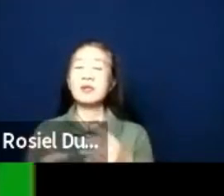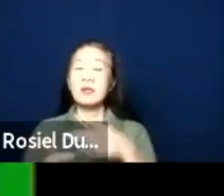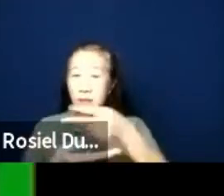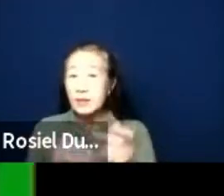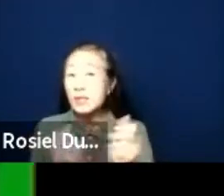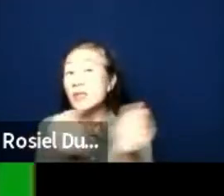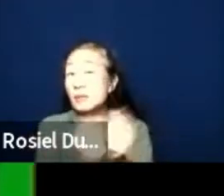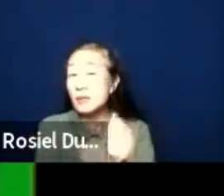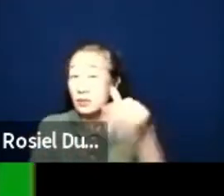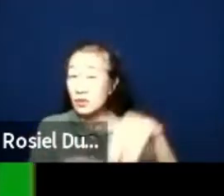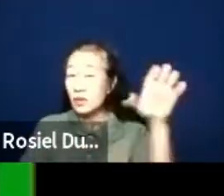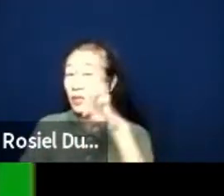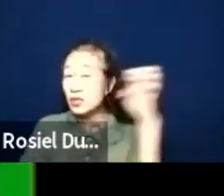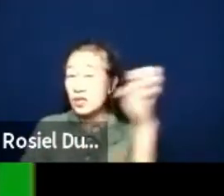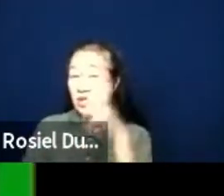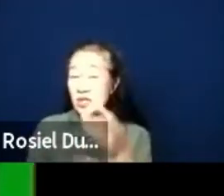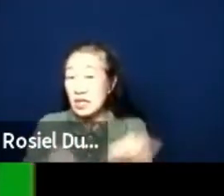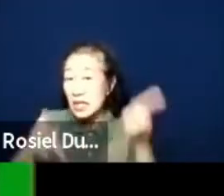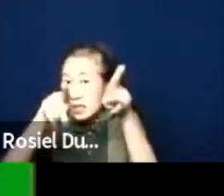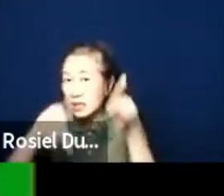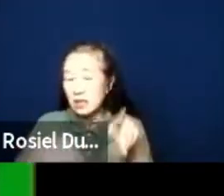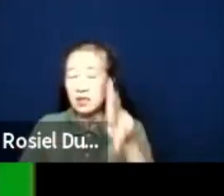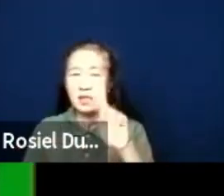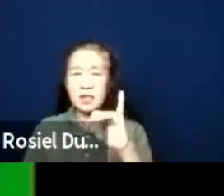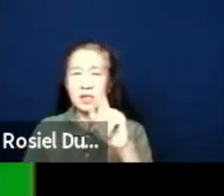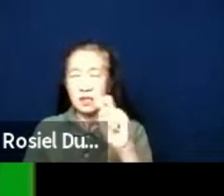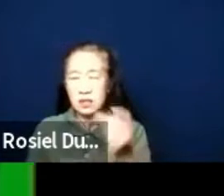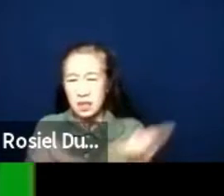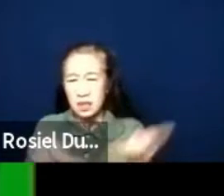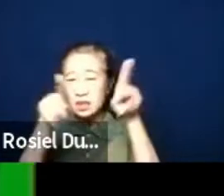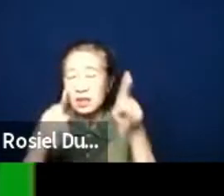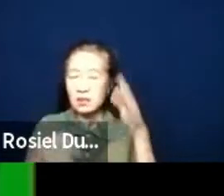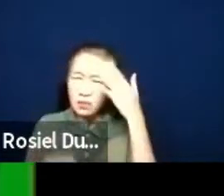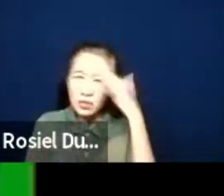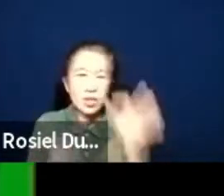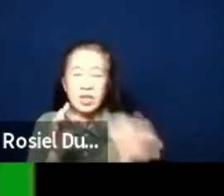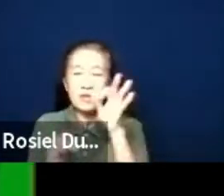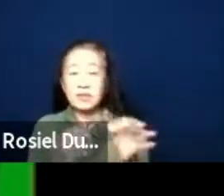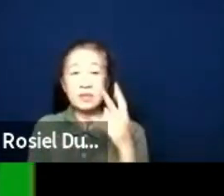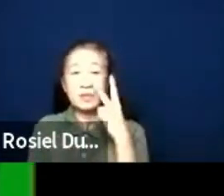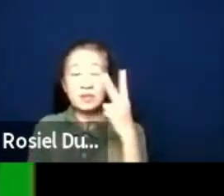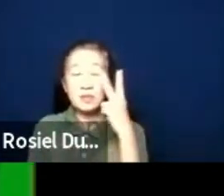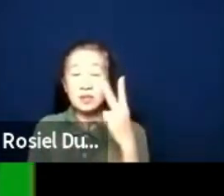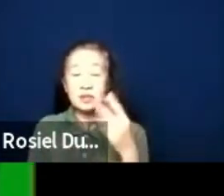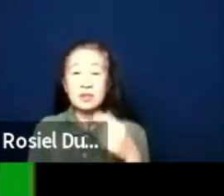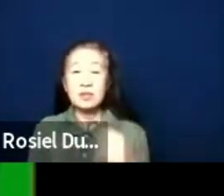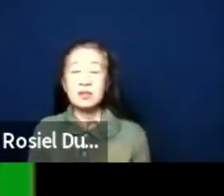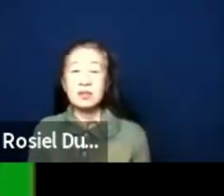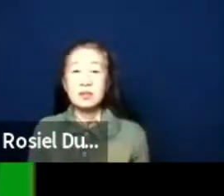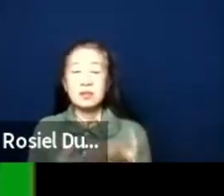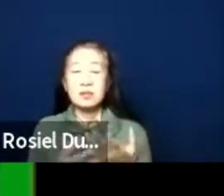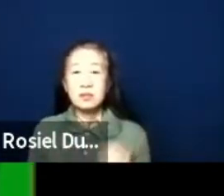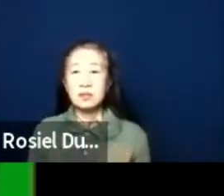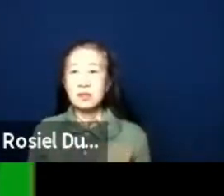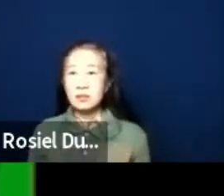supply kit. Okay, so I'm not sure if I'm being seen on the monitor.